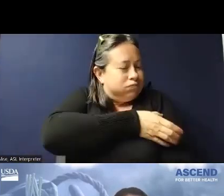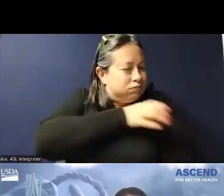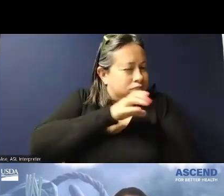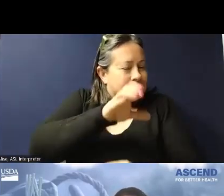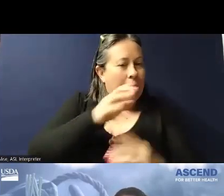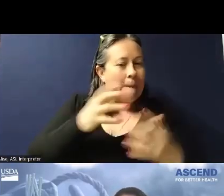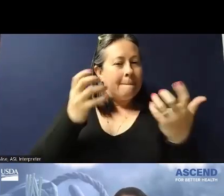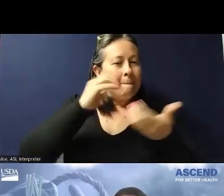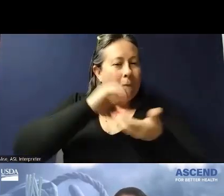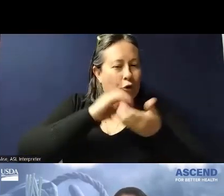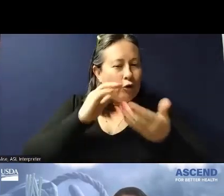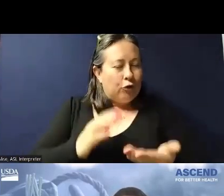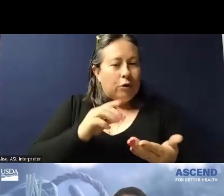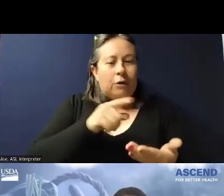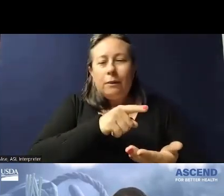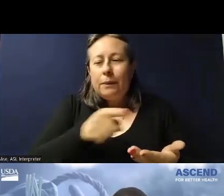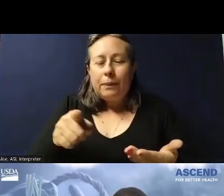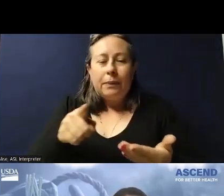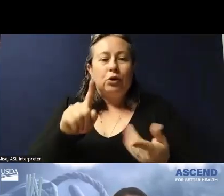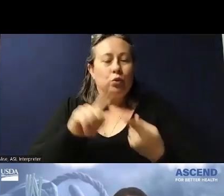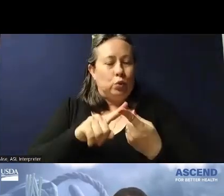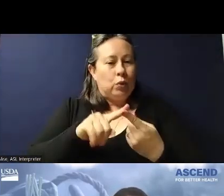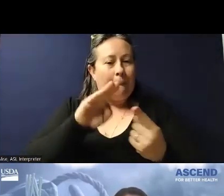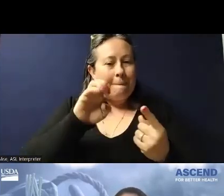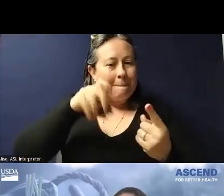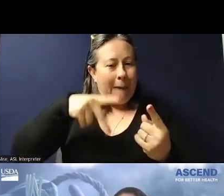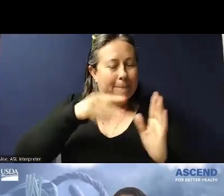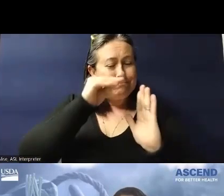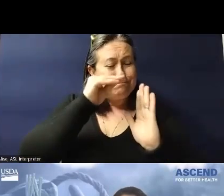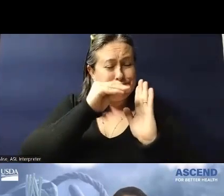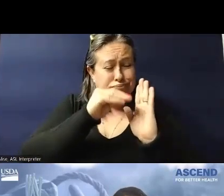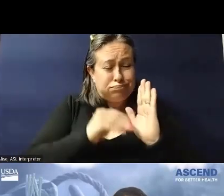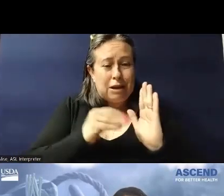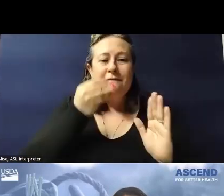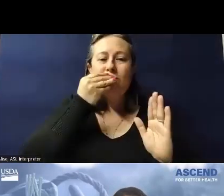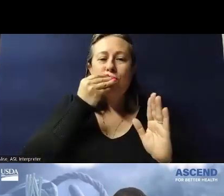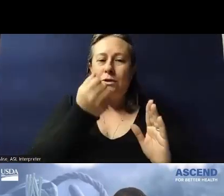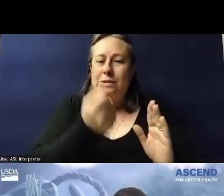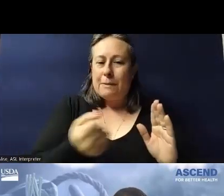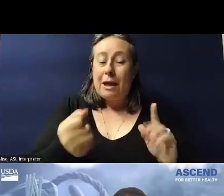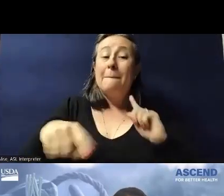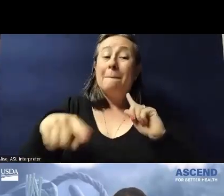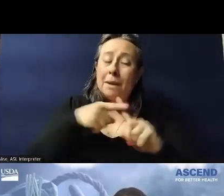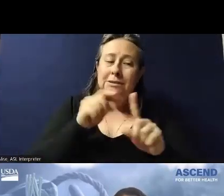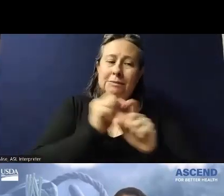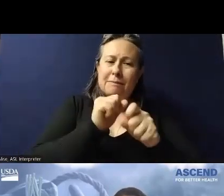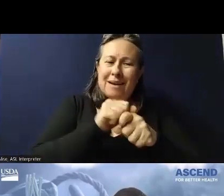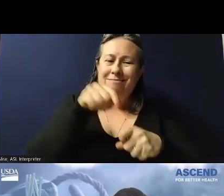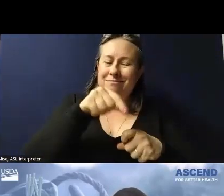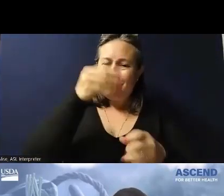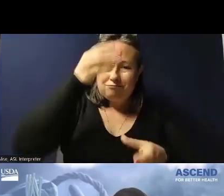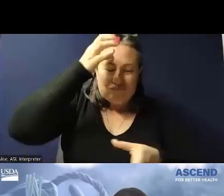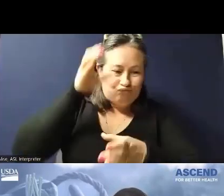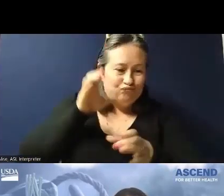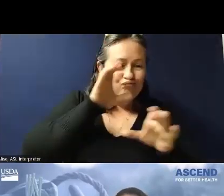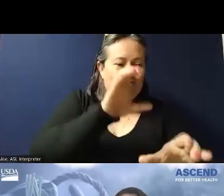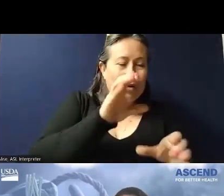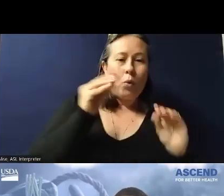world to map our global food supply and to make this knowledge accessible in a cohesive